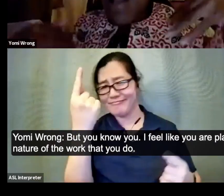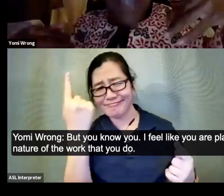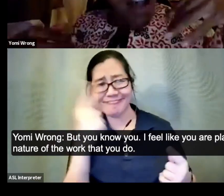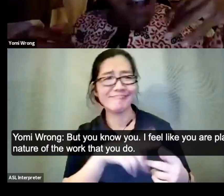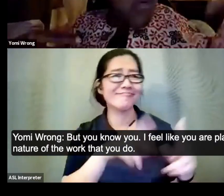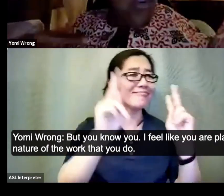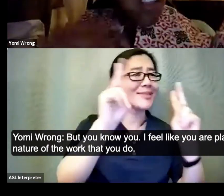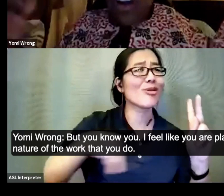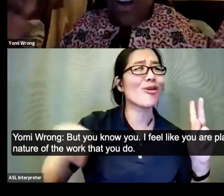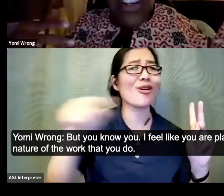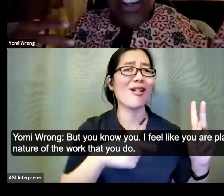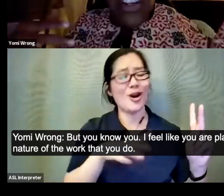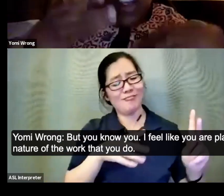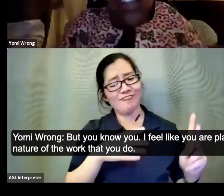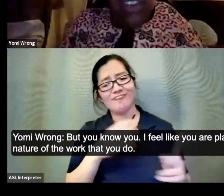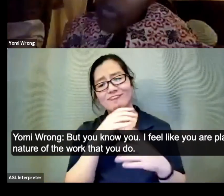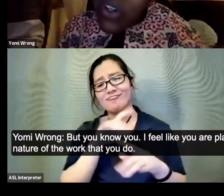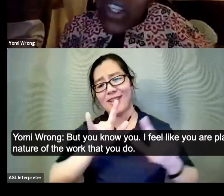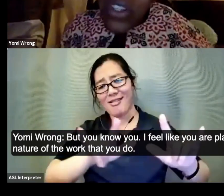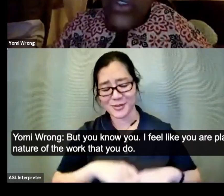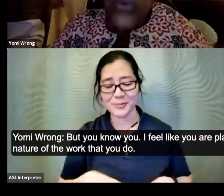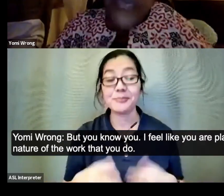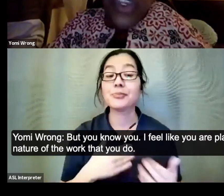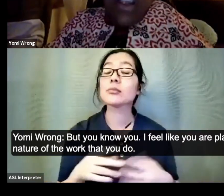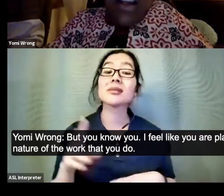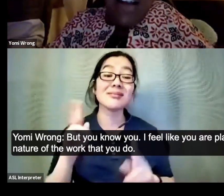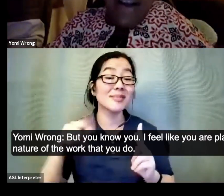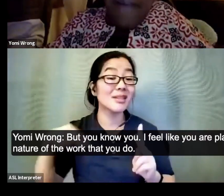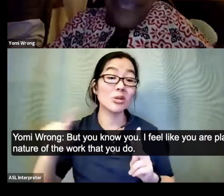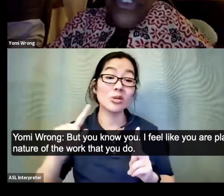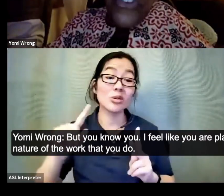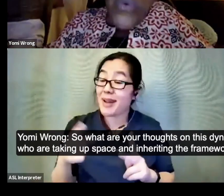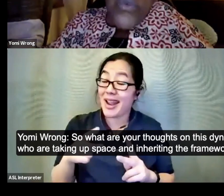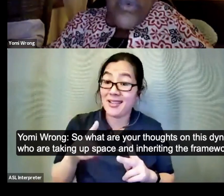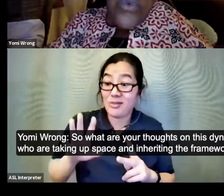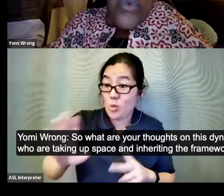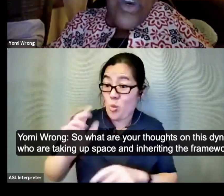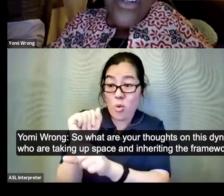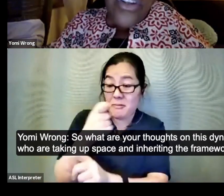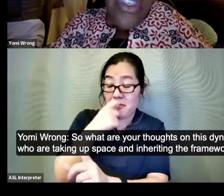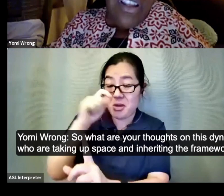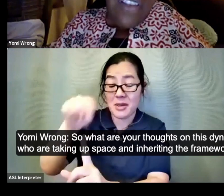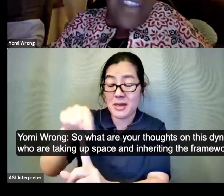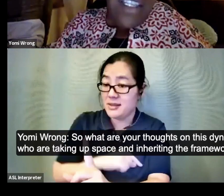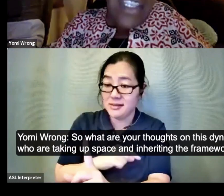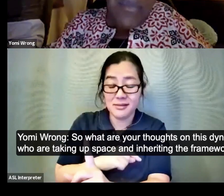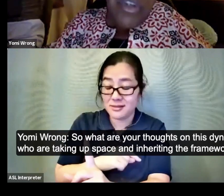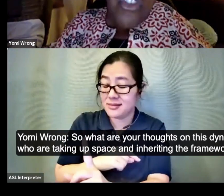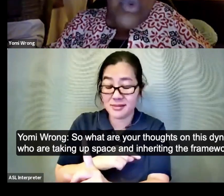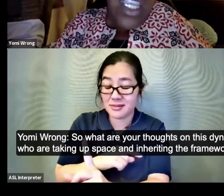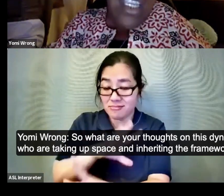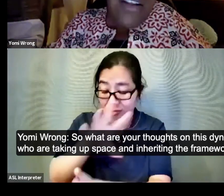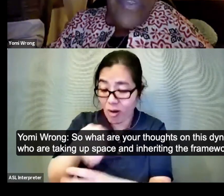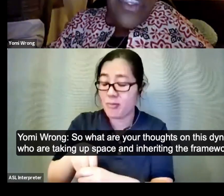places where I'm not, where a lot of people aren't, just by the nature of the work that you do. So what are your thoughts on this